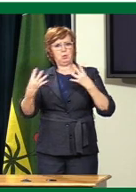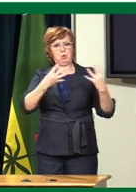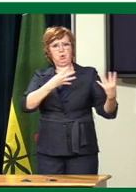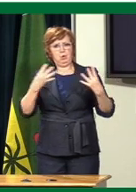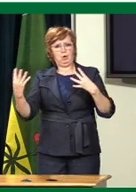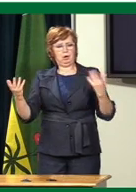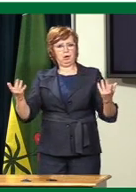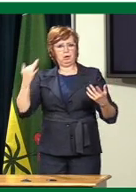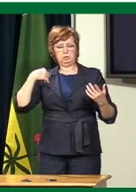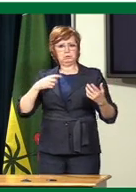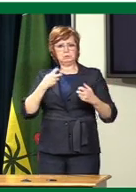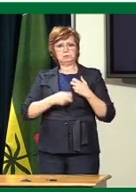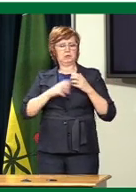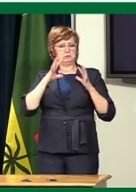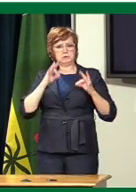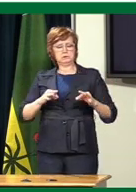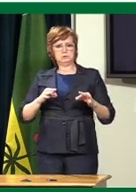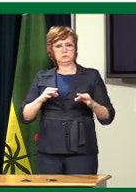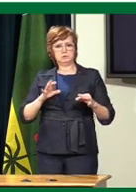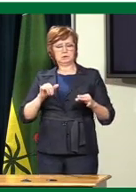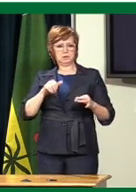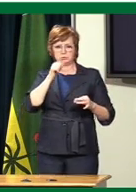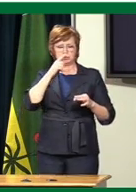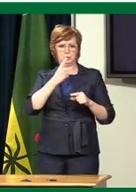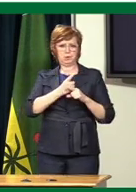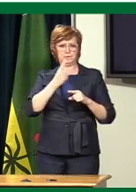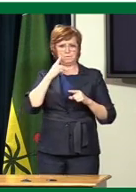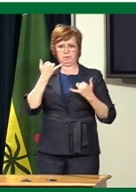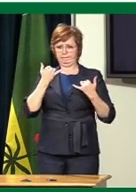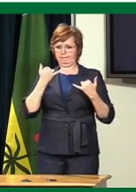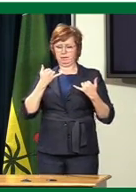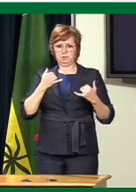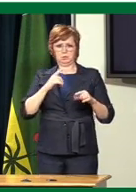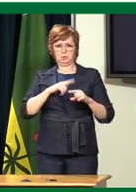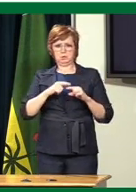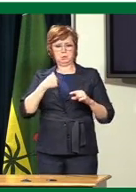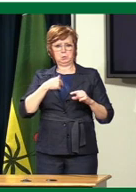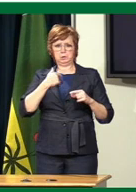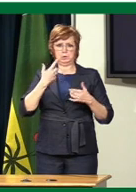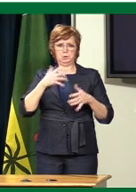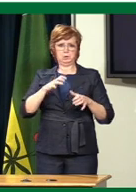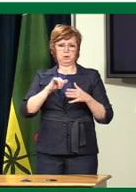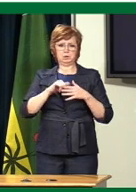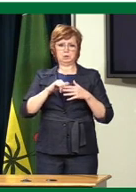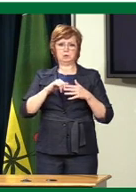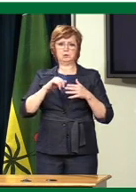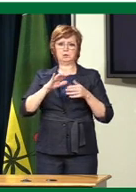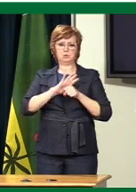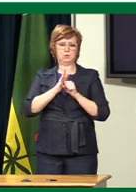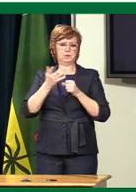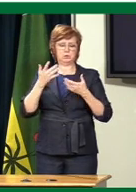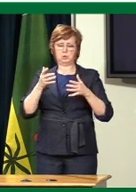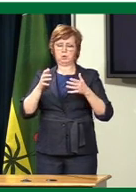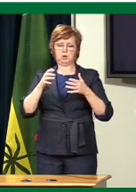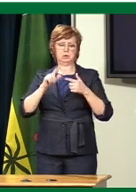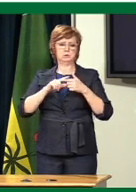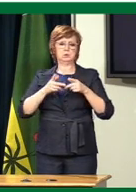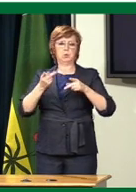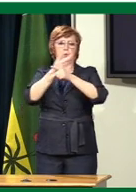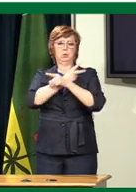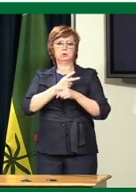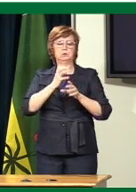normal healthcare, everyday service conditions. And that's what the risk is with not containing the virus. Susan, did you have anything to